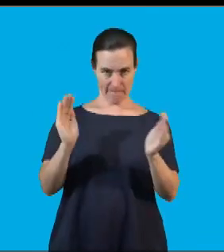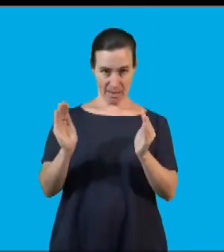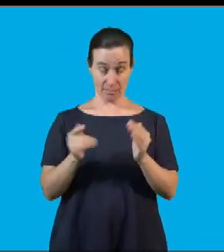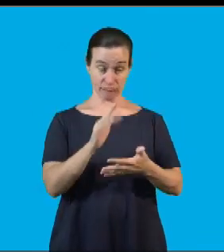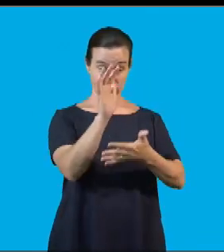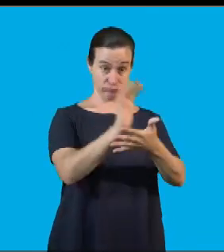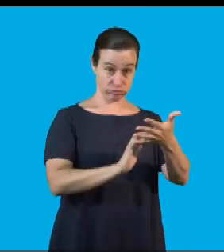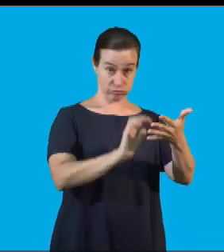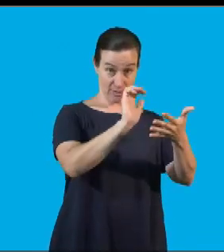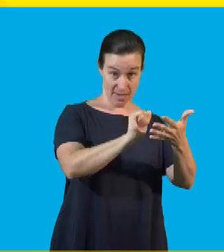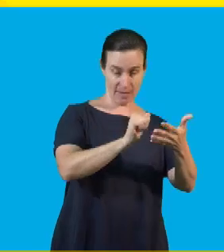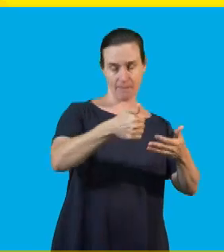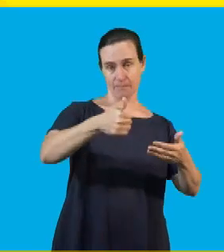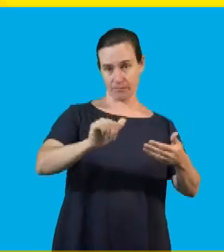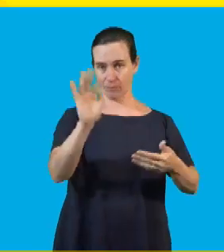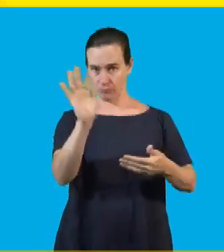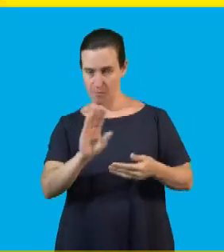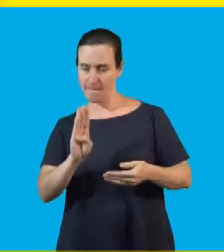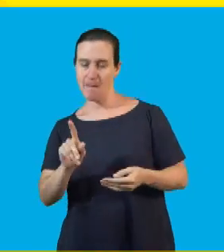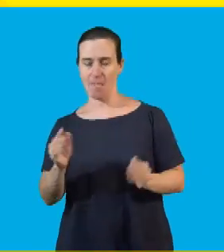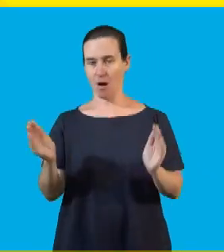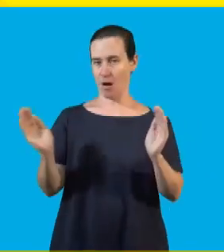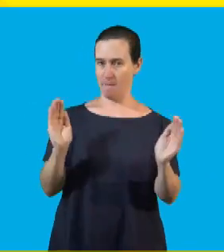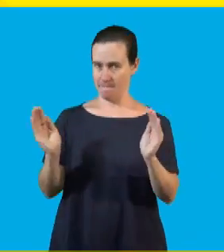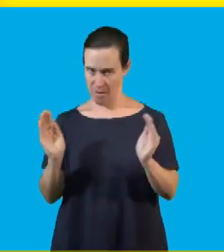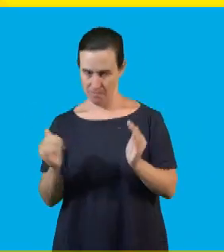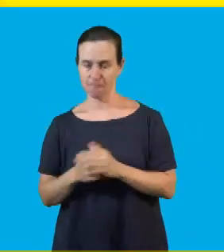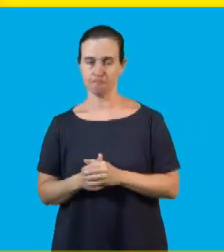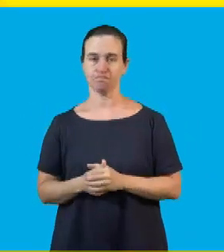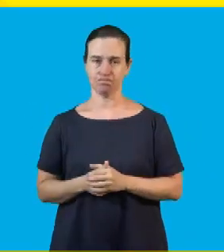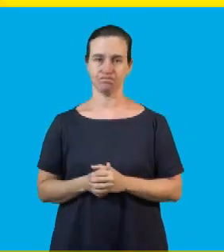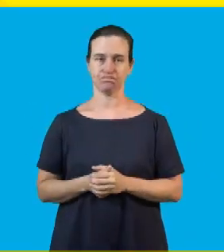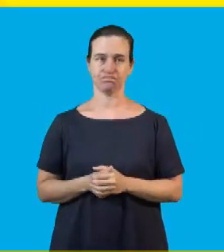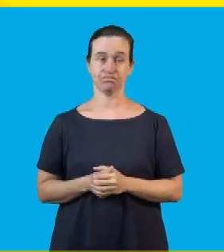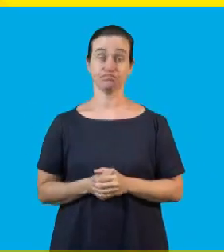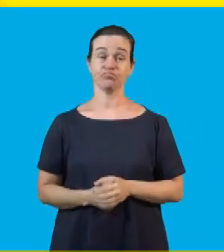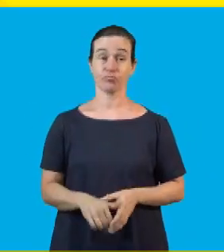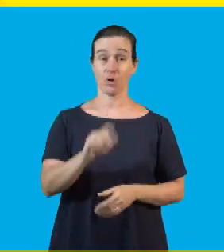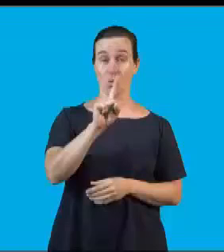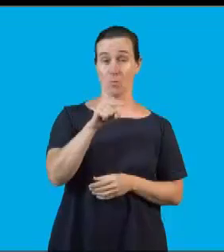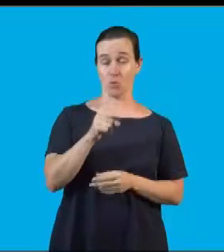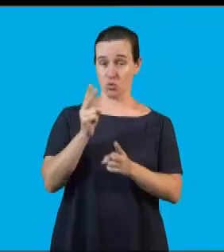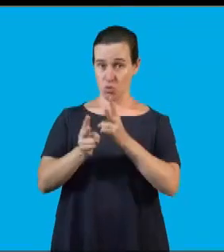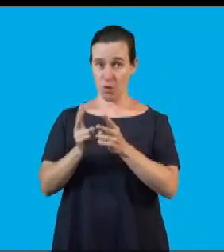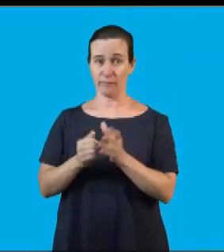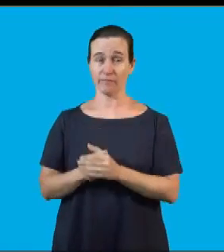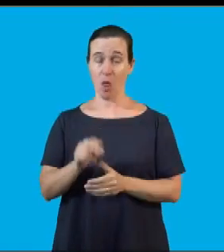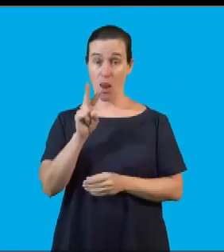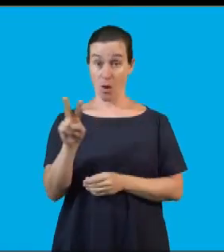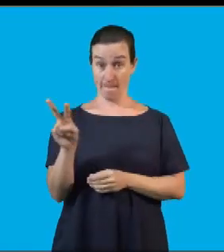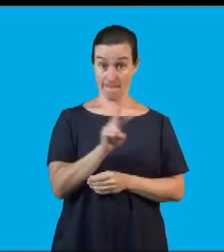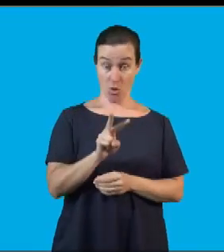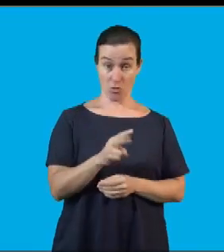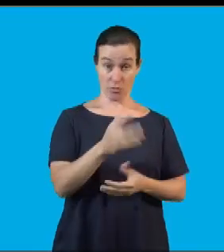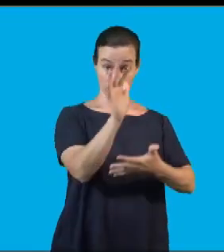take question A or text A and text B and compare those in a specific way. So 1.12 says